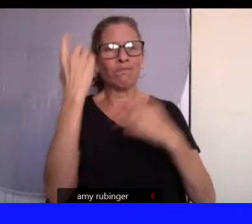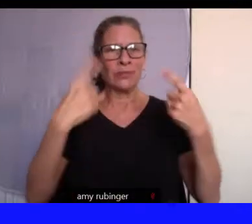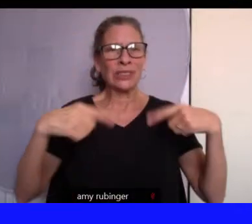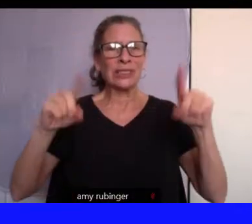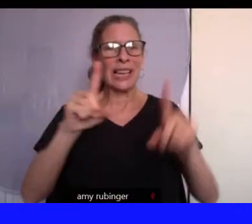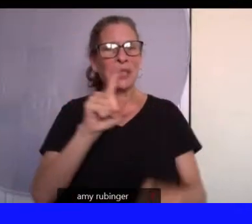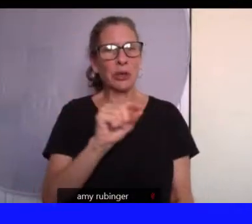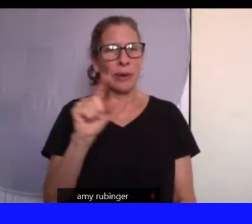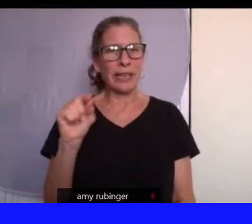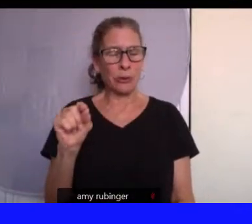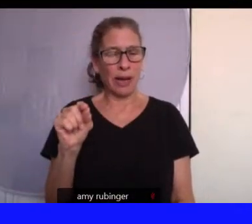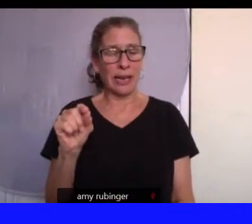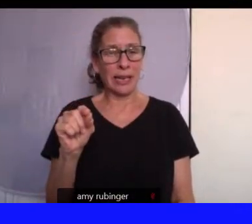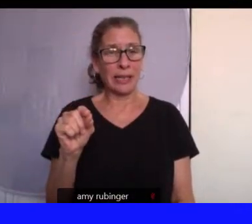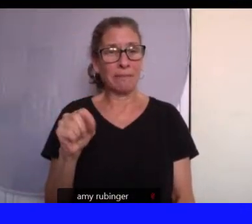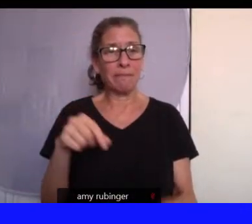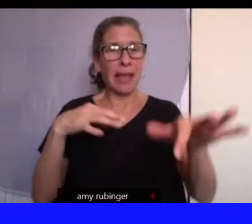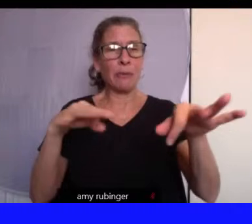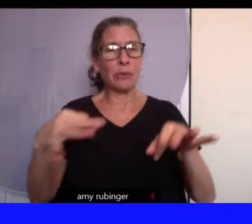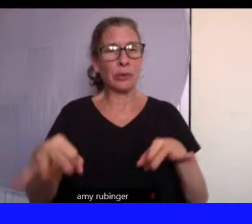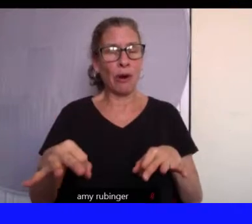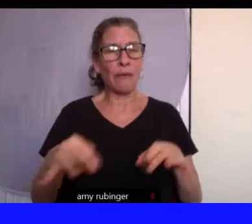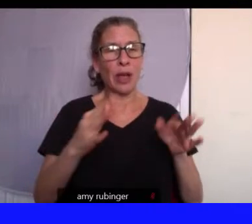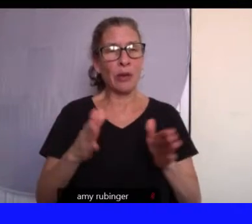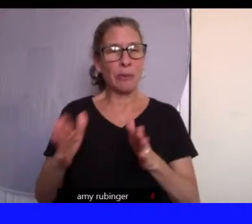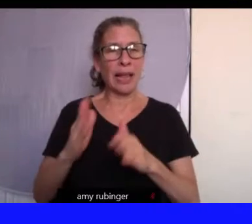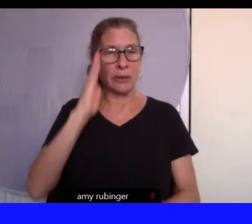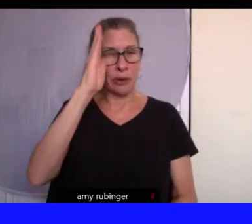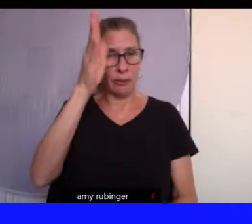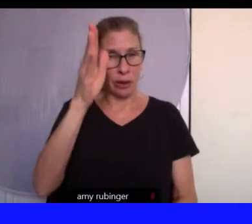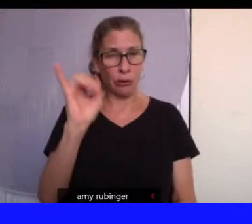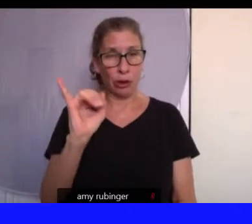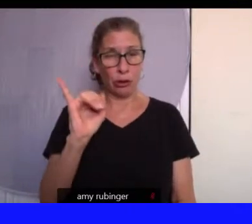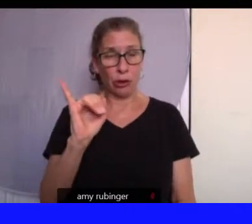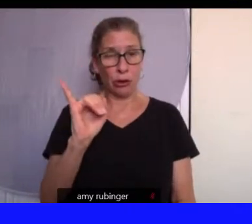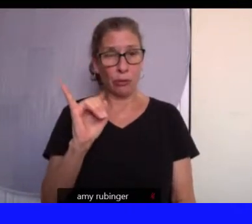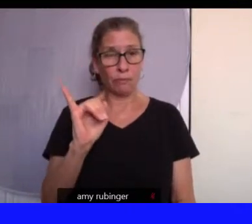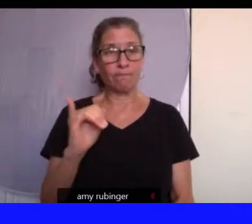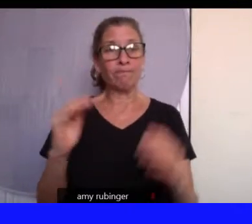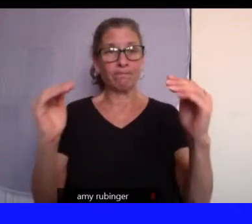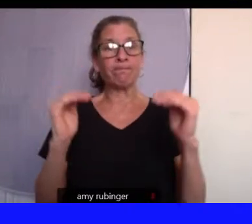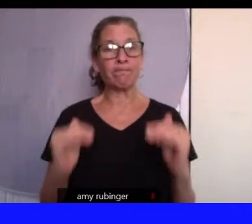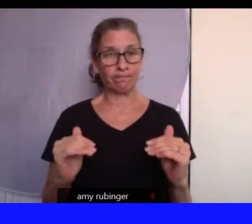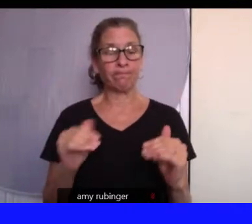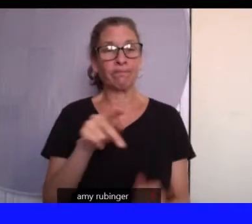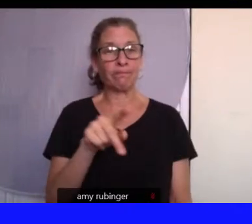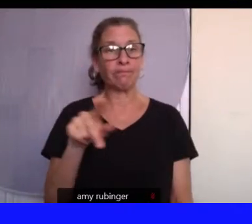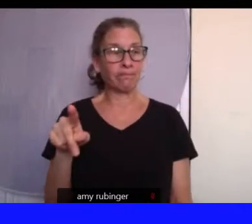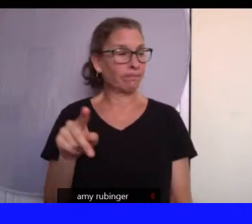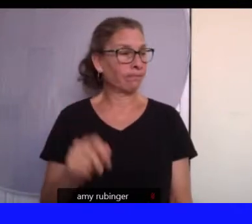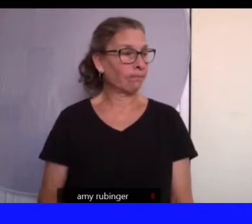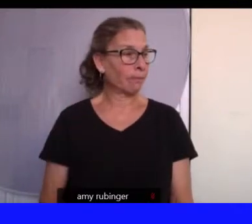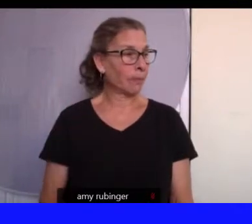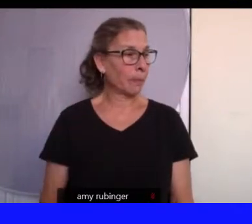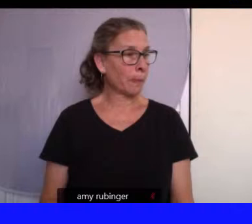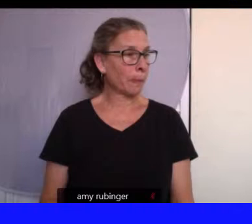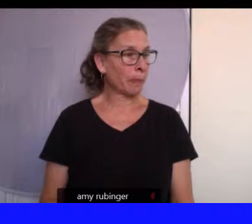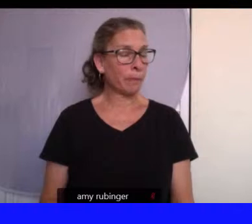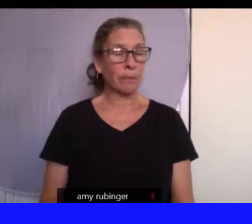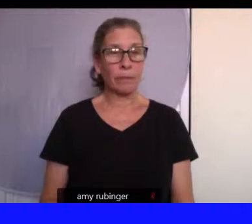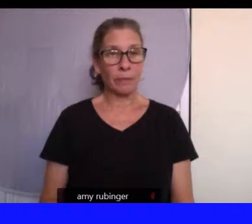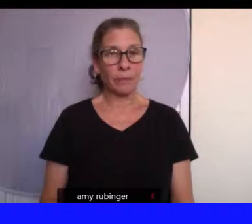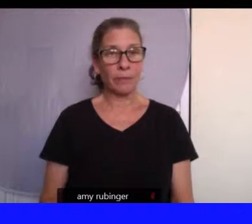think all of these are a great record of success given the challenges that everybody had. We had outpatient care in